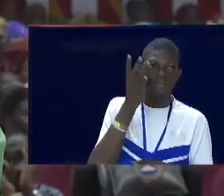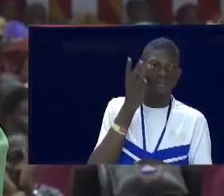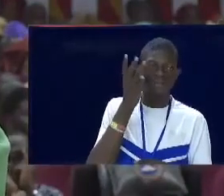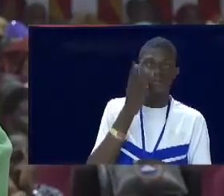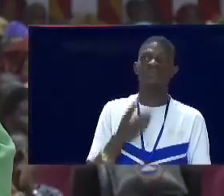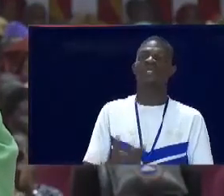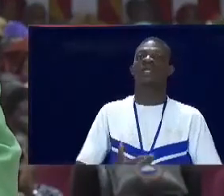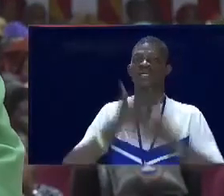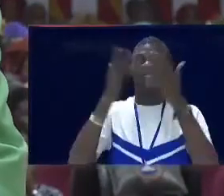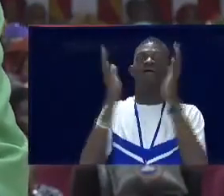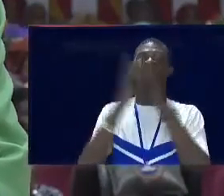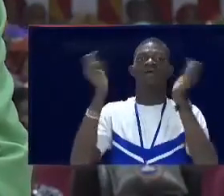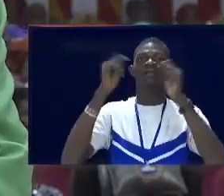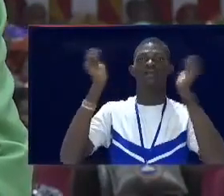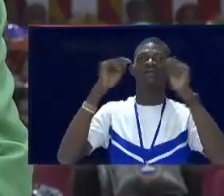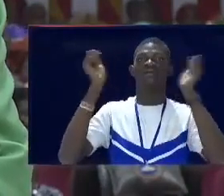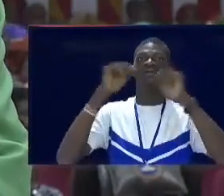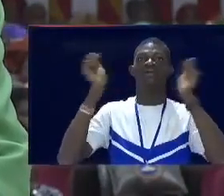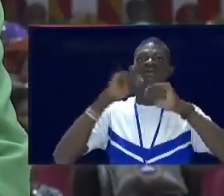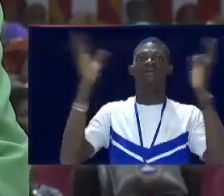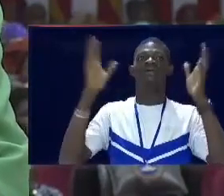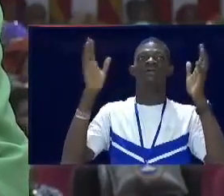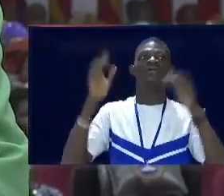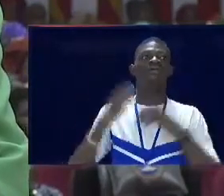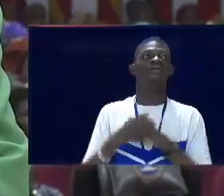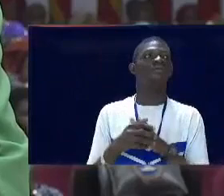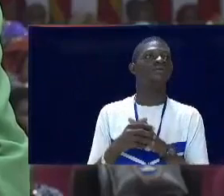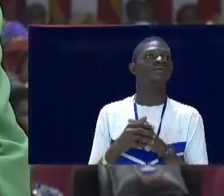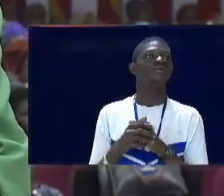please shout hallelujah.